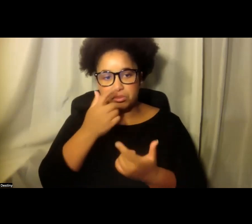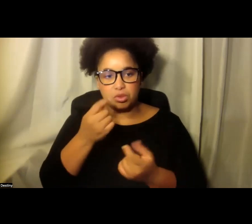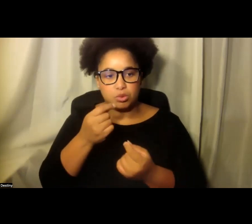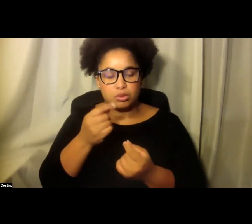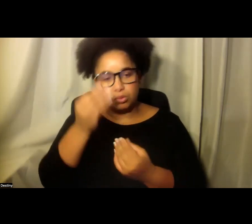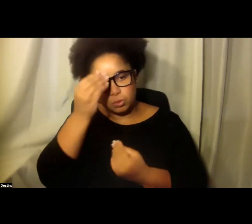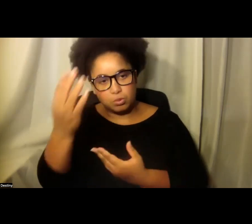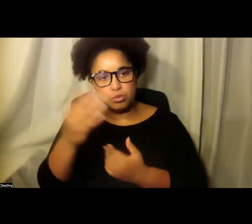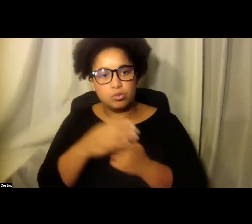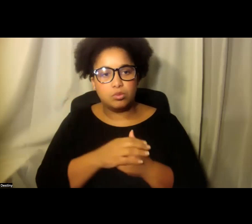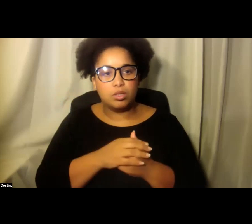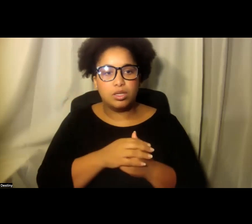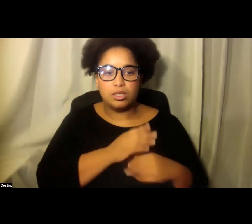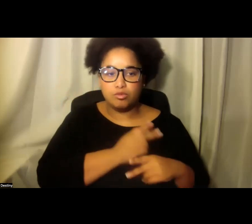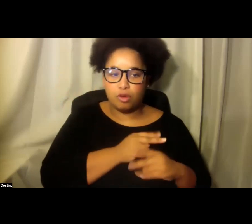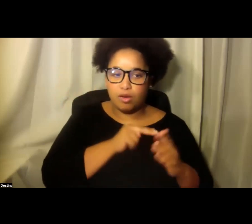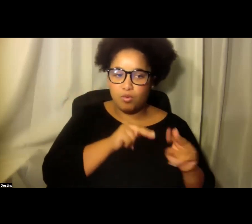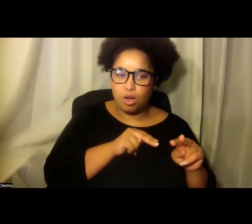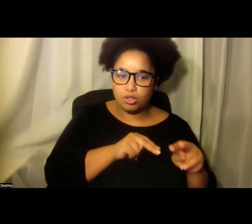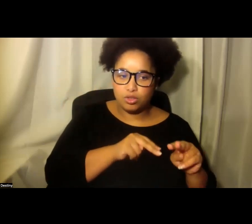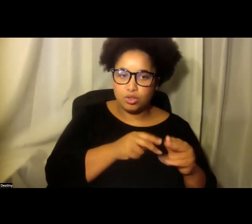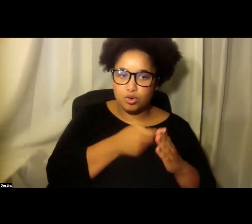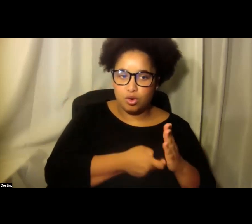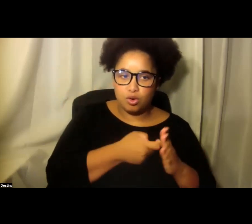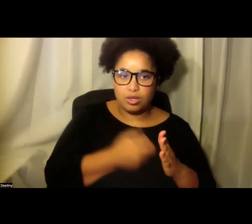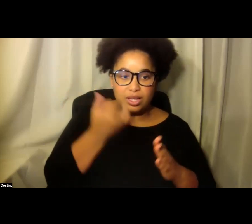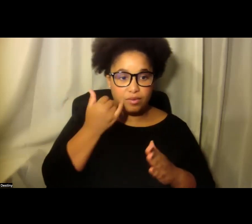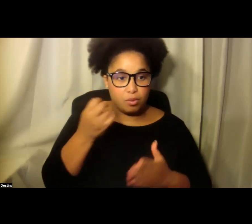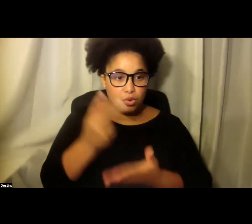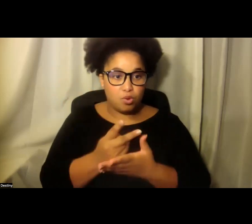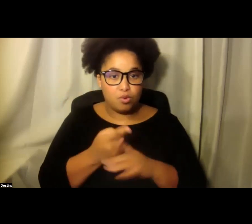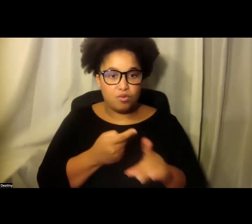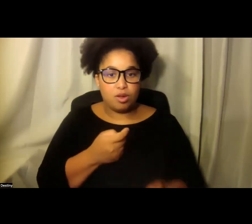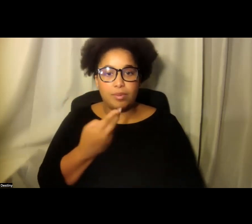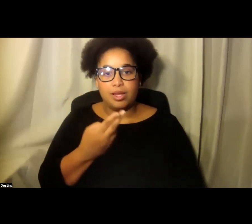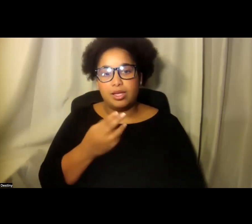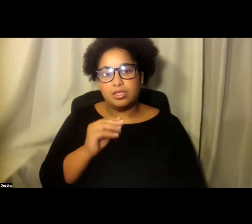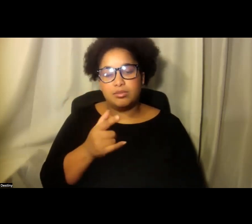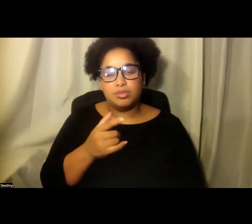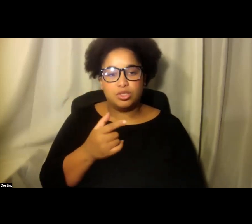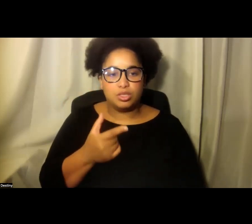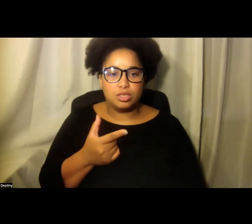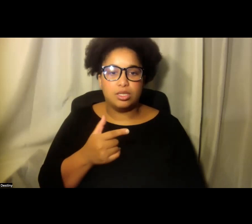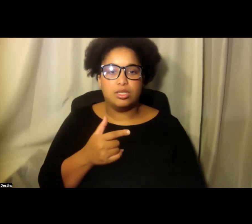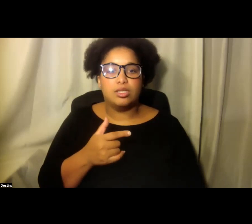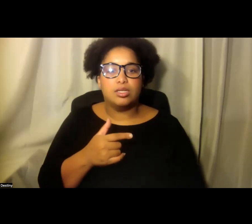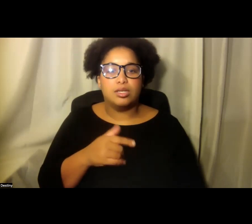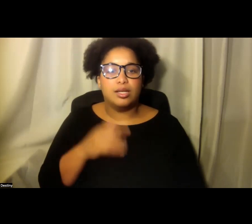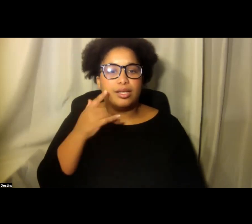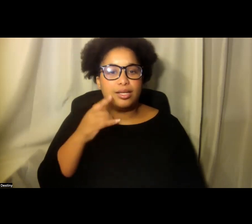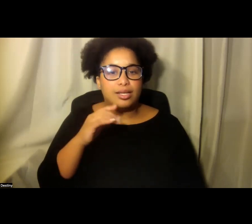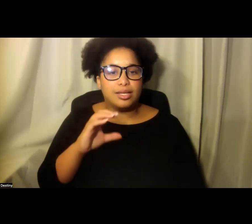keep track of your costs, because if you do get approved by by Cal OES, California Office of Emergency Services, if